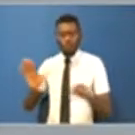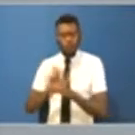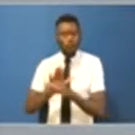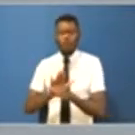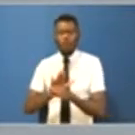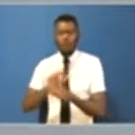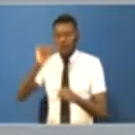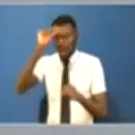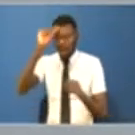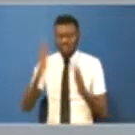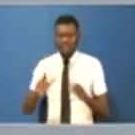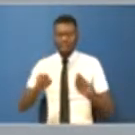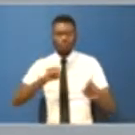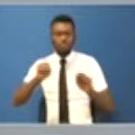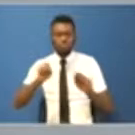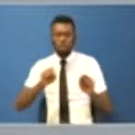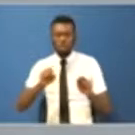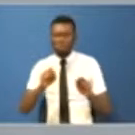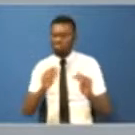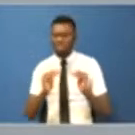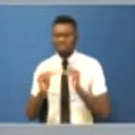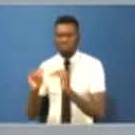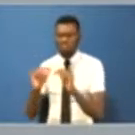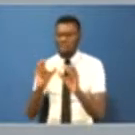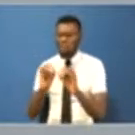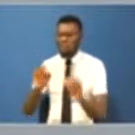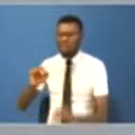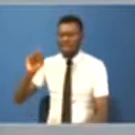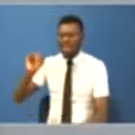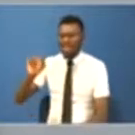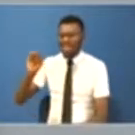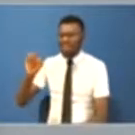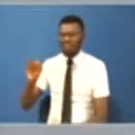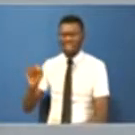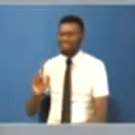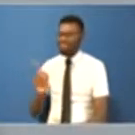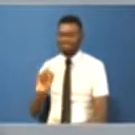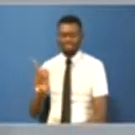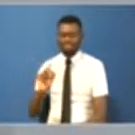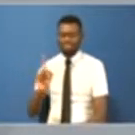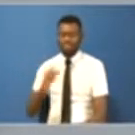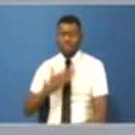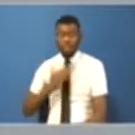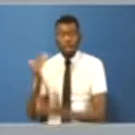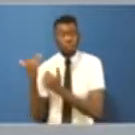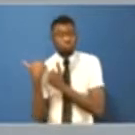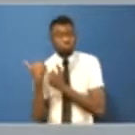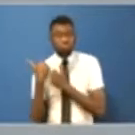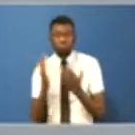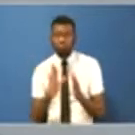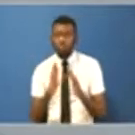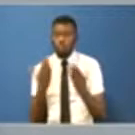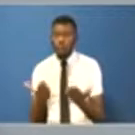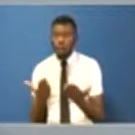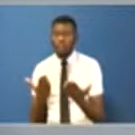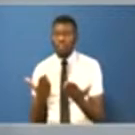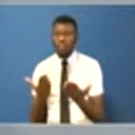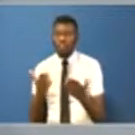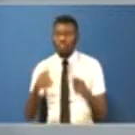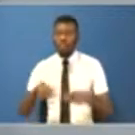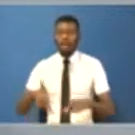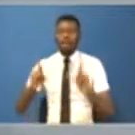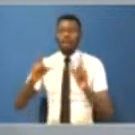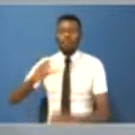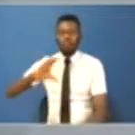governor i don't think that's fair our mandate dictates that you let the